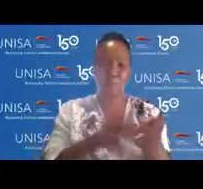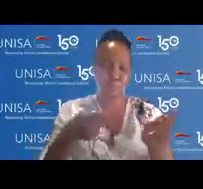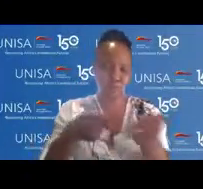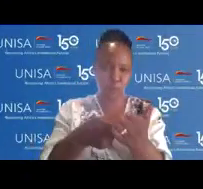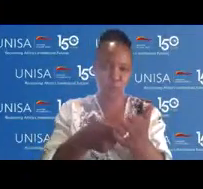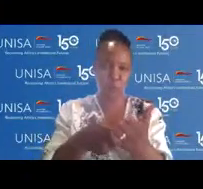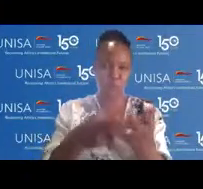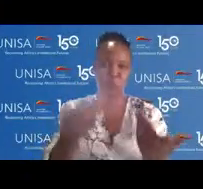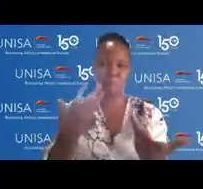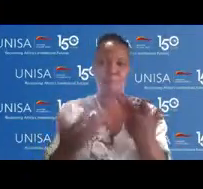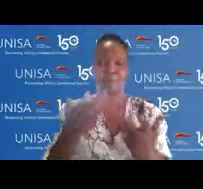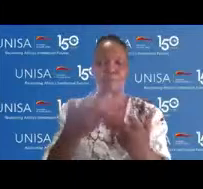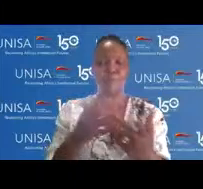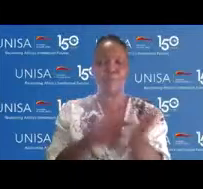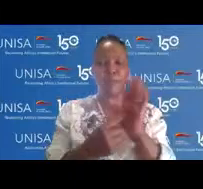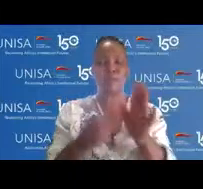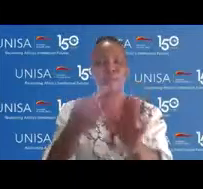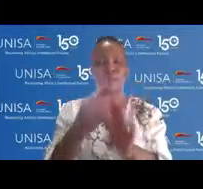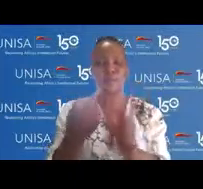Second.